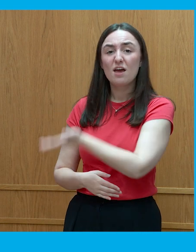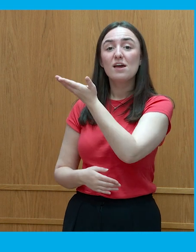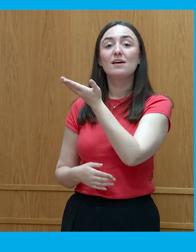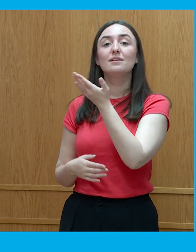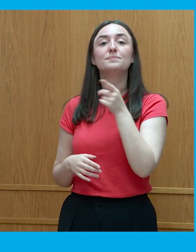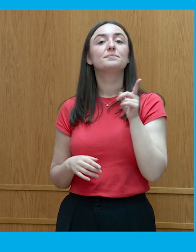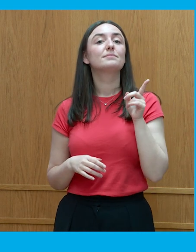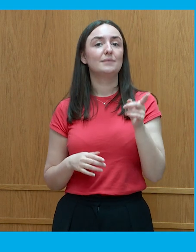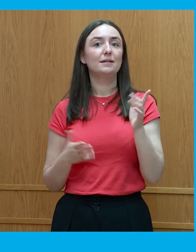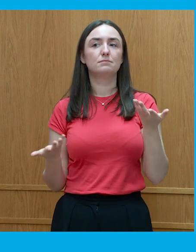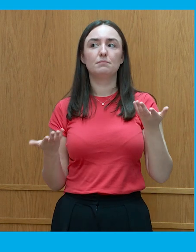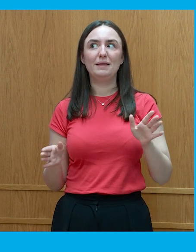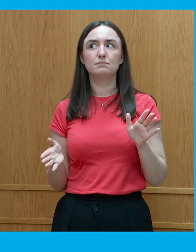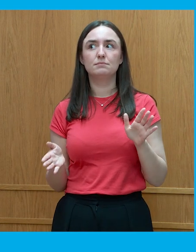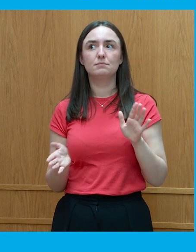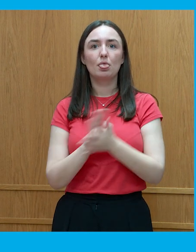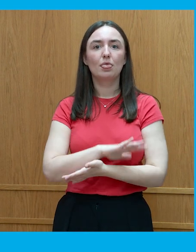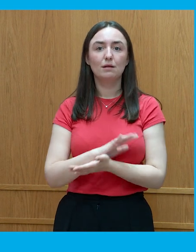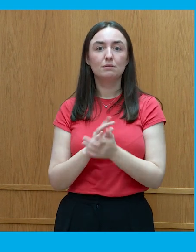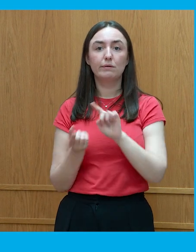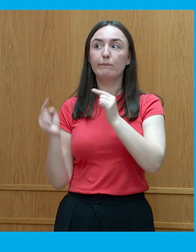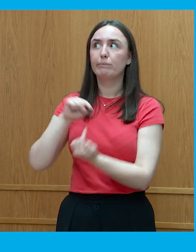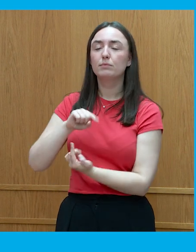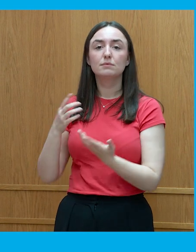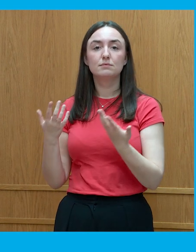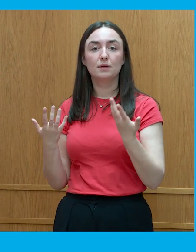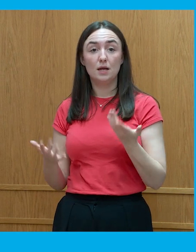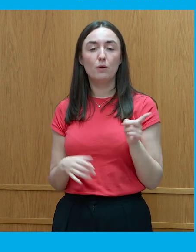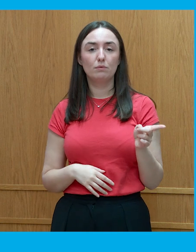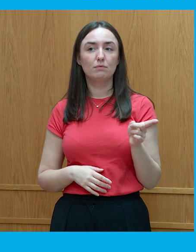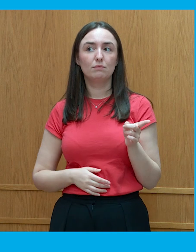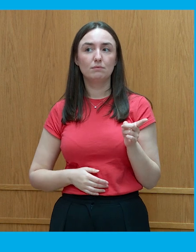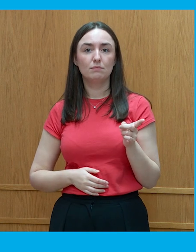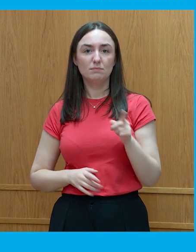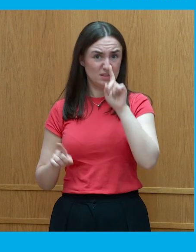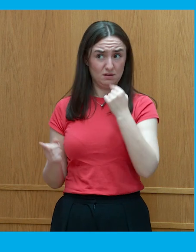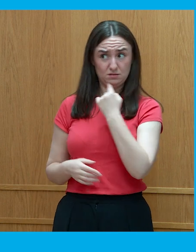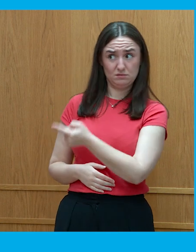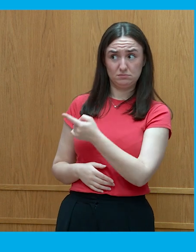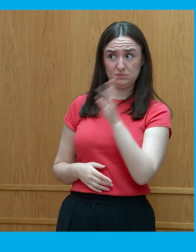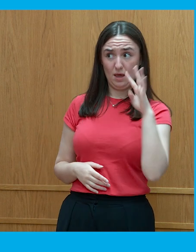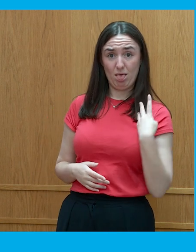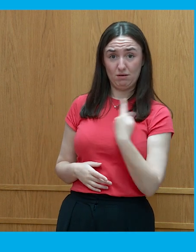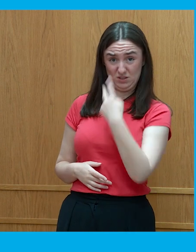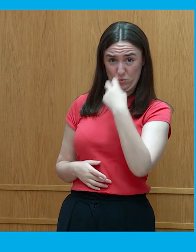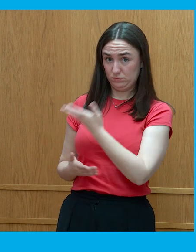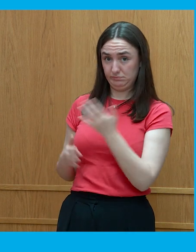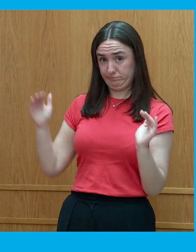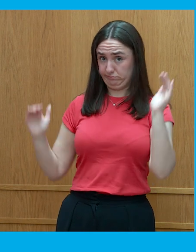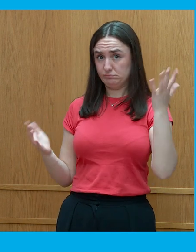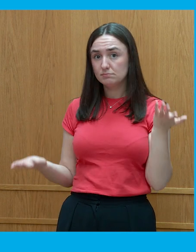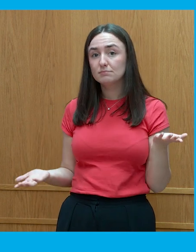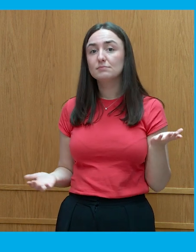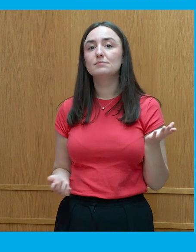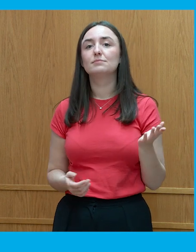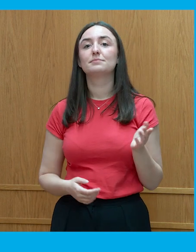That has been completely flipped on its head, because he can't say that about Harris. Well, he is now officially